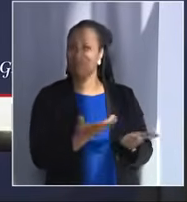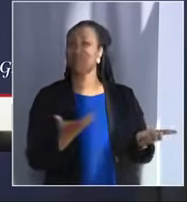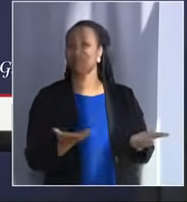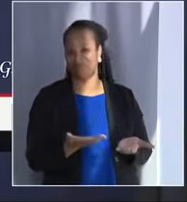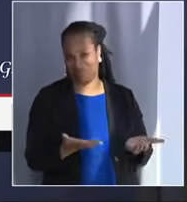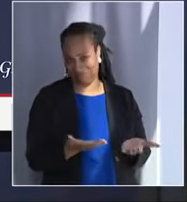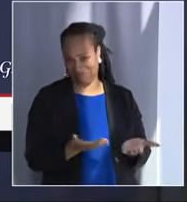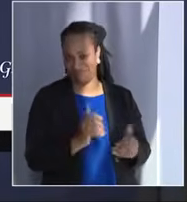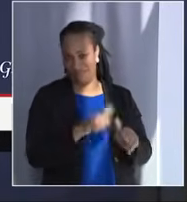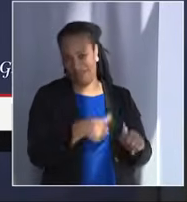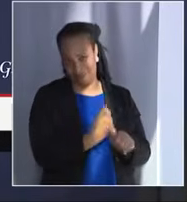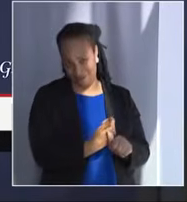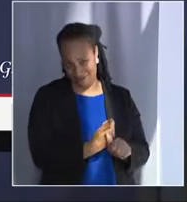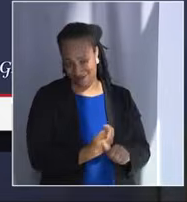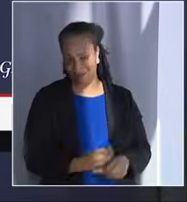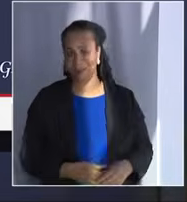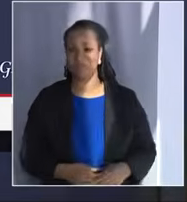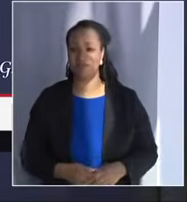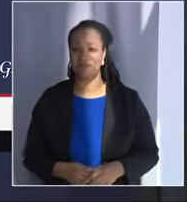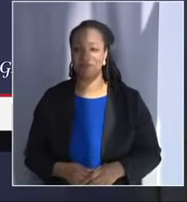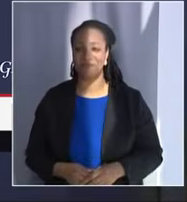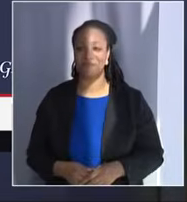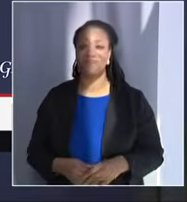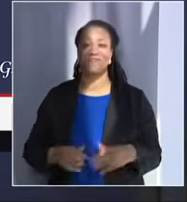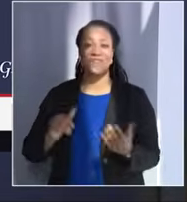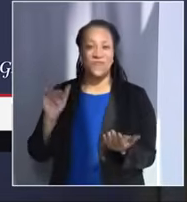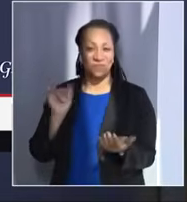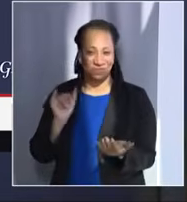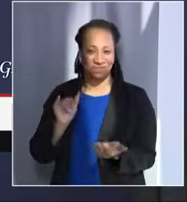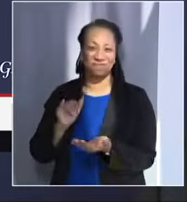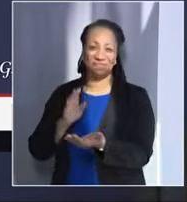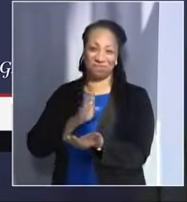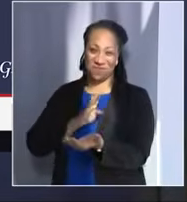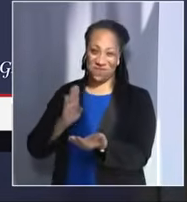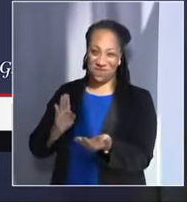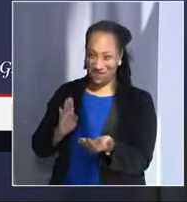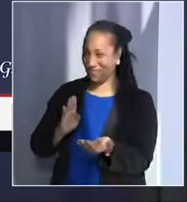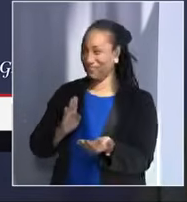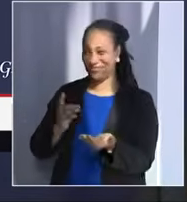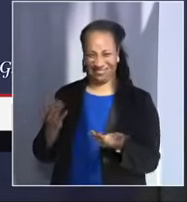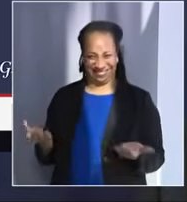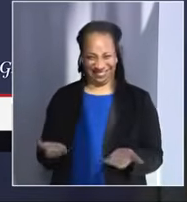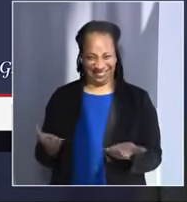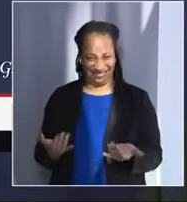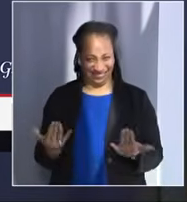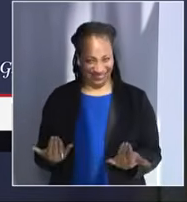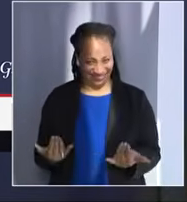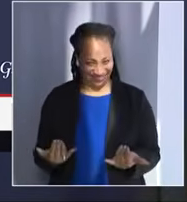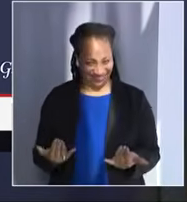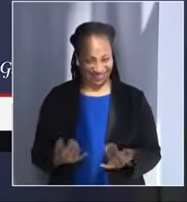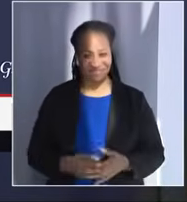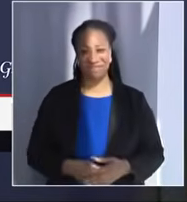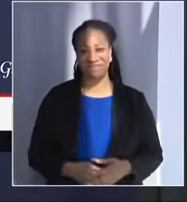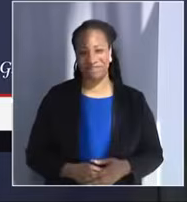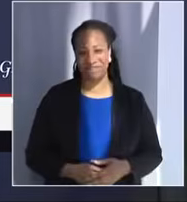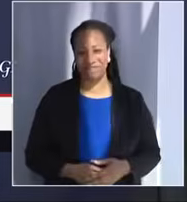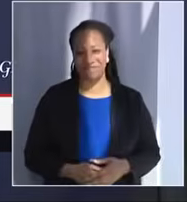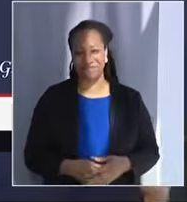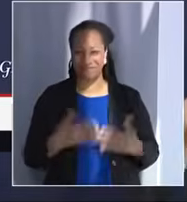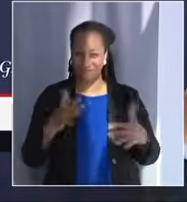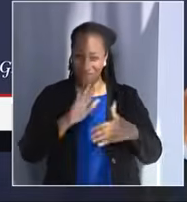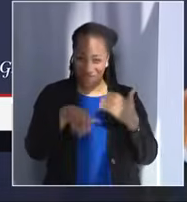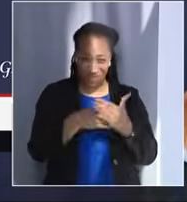member of Georgetown's Board of Directors. Thank you to everyone who helped make this day possible for the last several years to today and